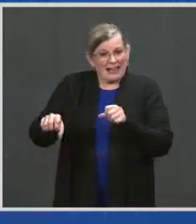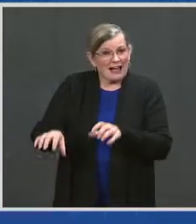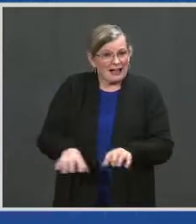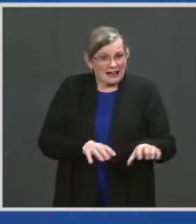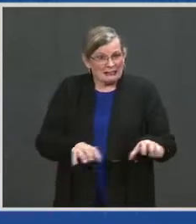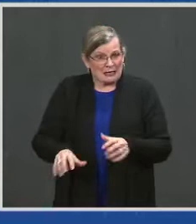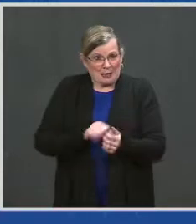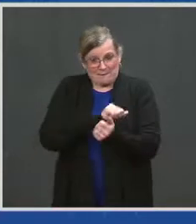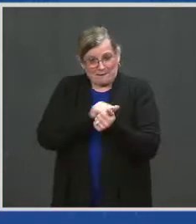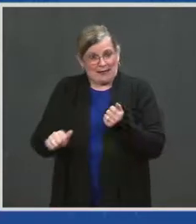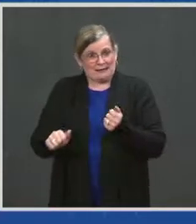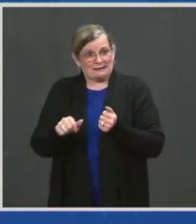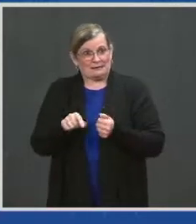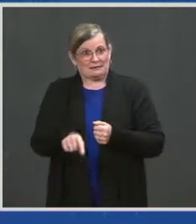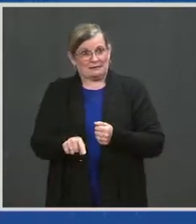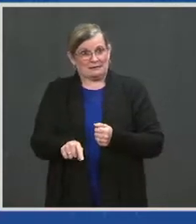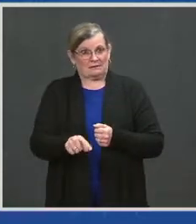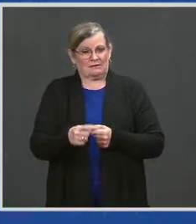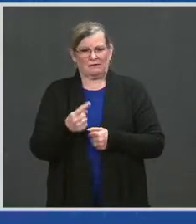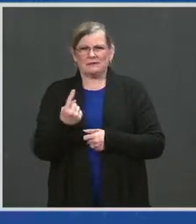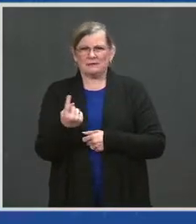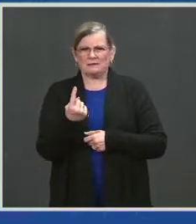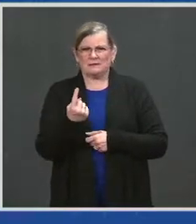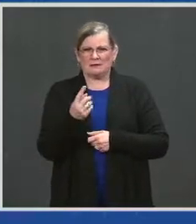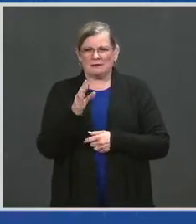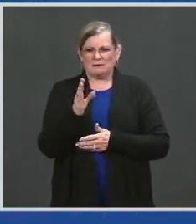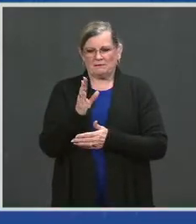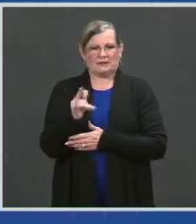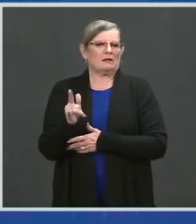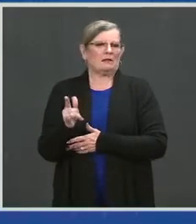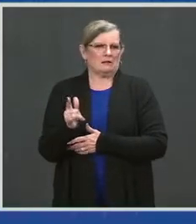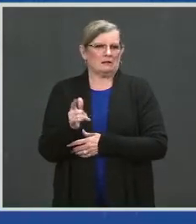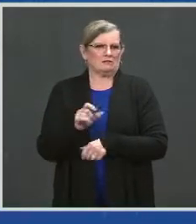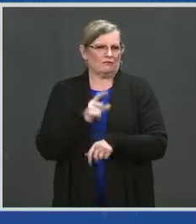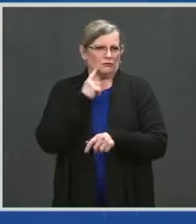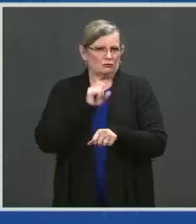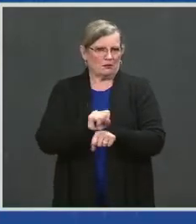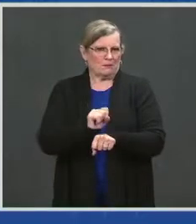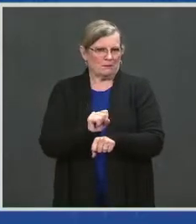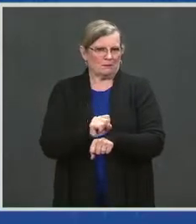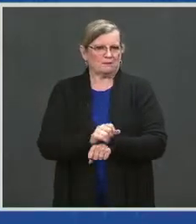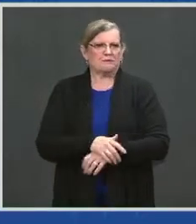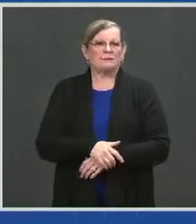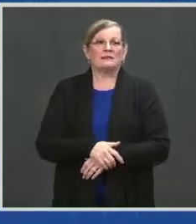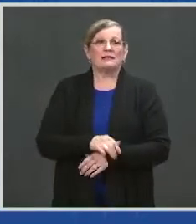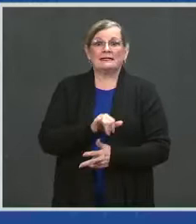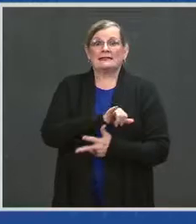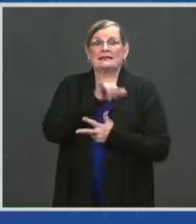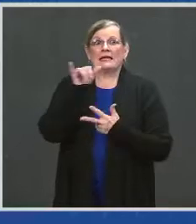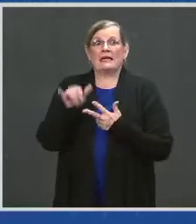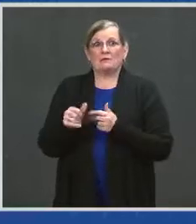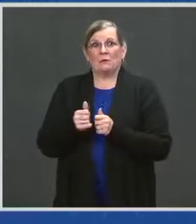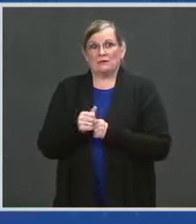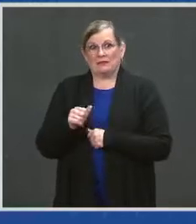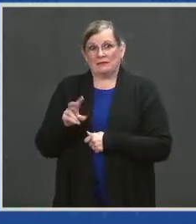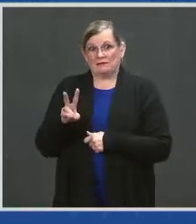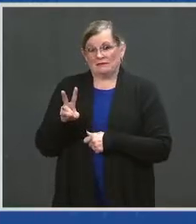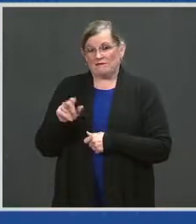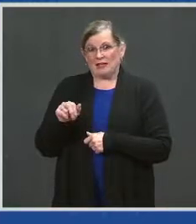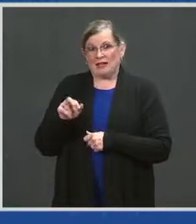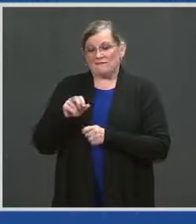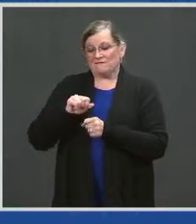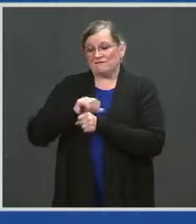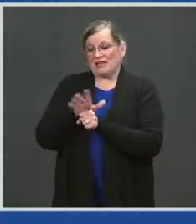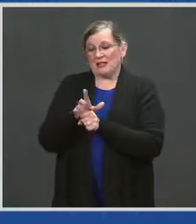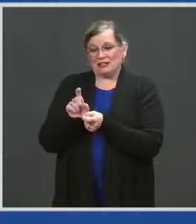Likewise, on the virus, our program there too can be undone. As fast as we're moving,